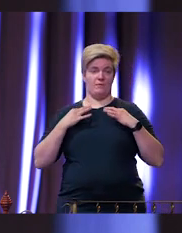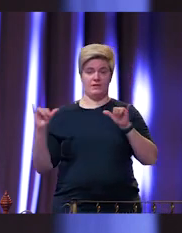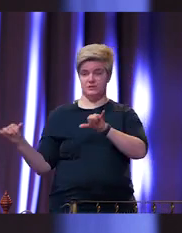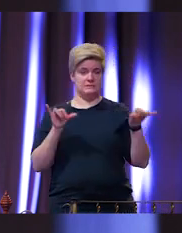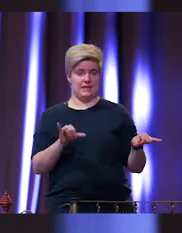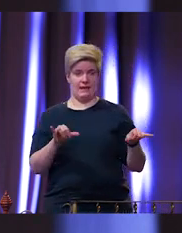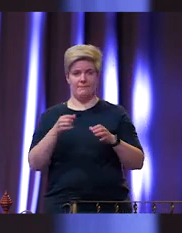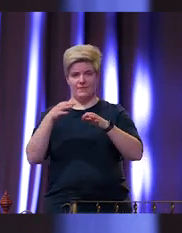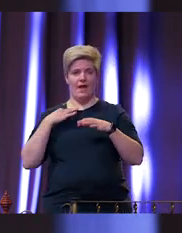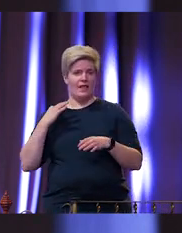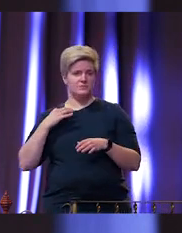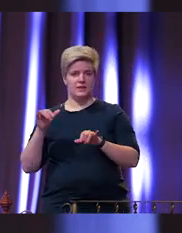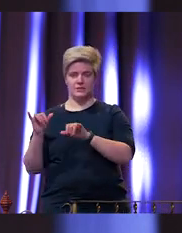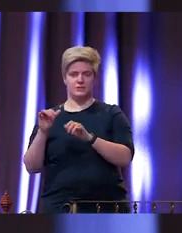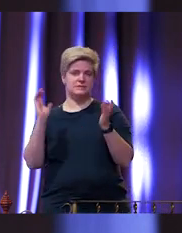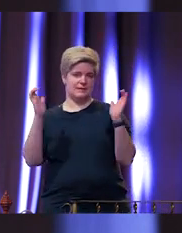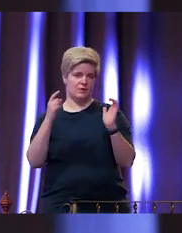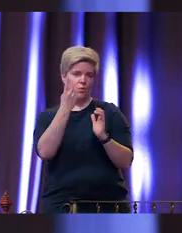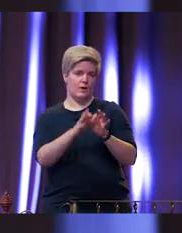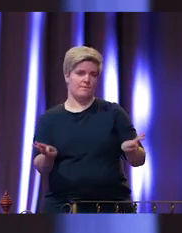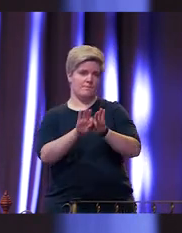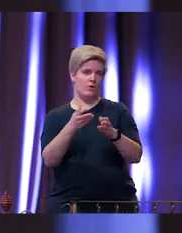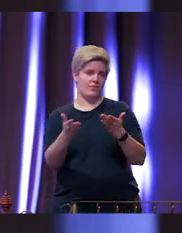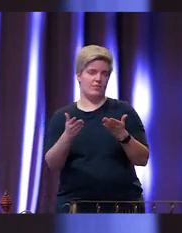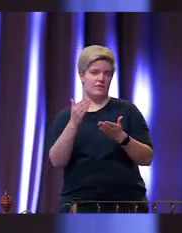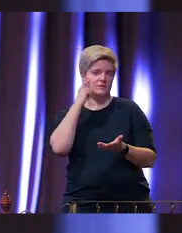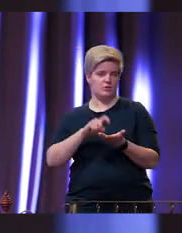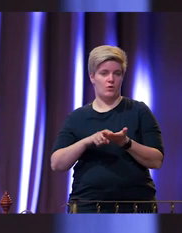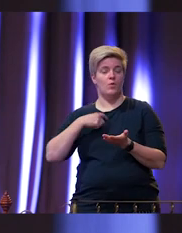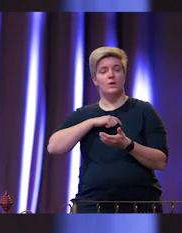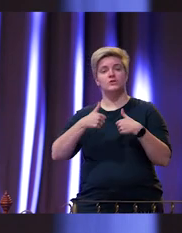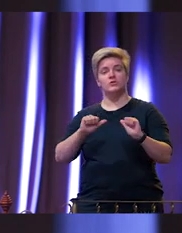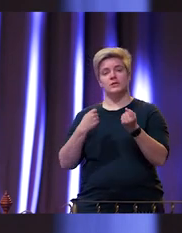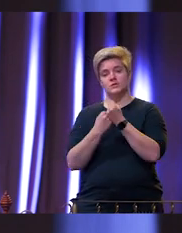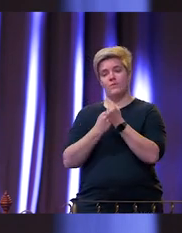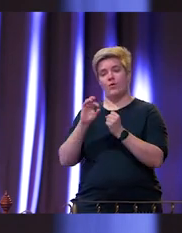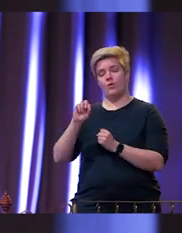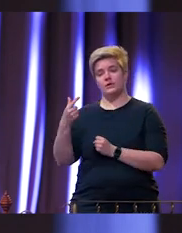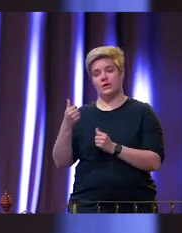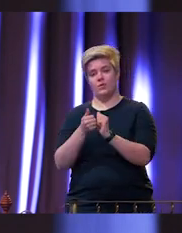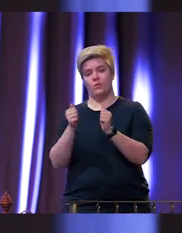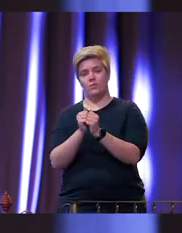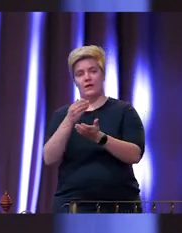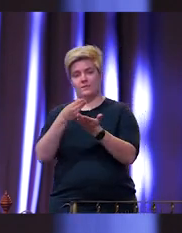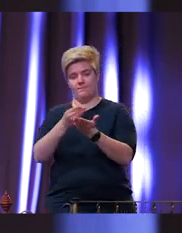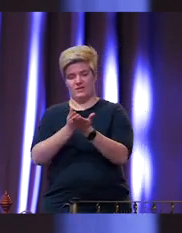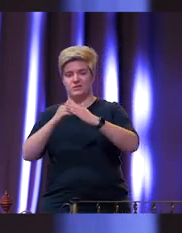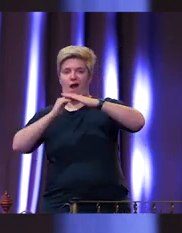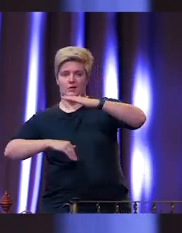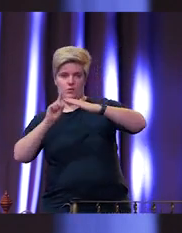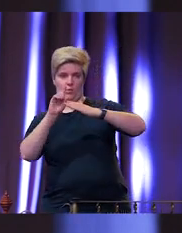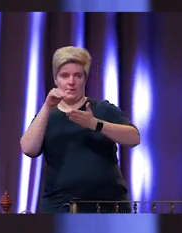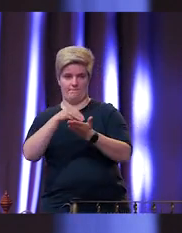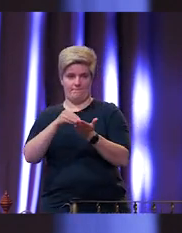similar, but the one key thing to note is we are trying to support organizations with budgets under $1 million. Prior to